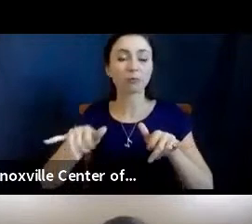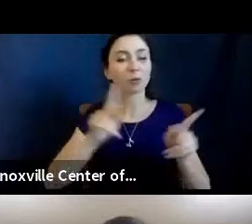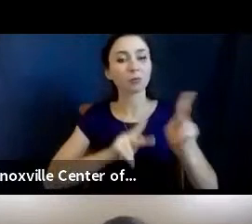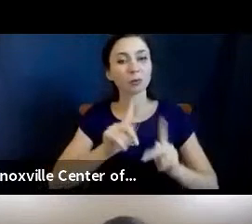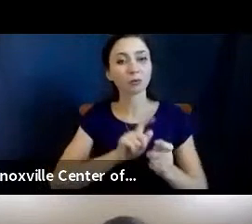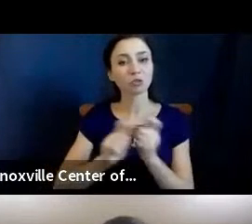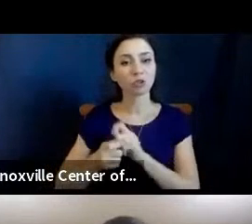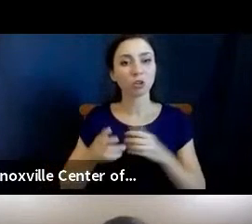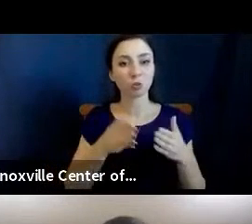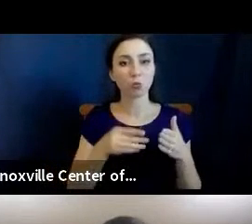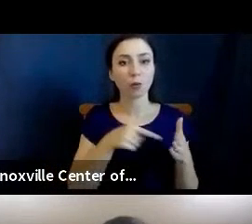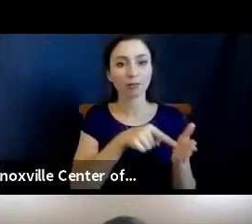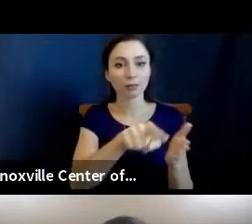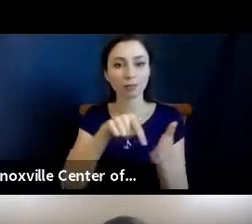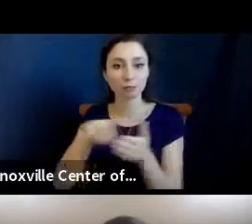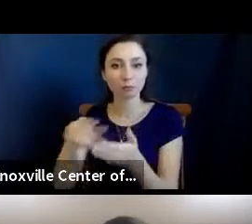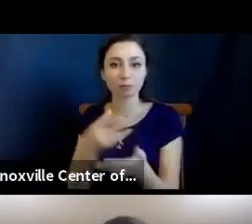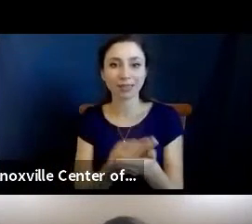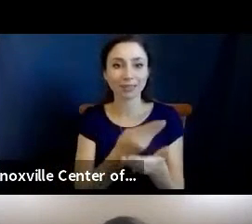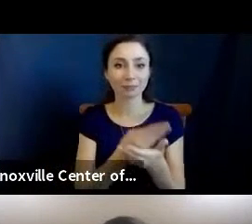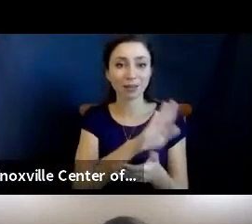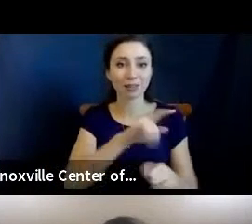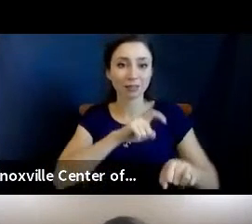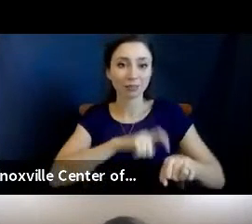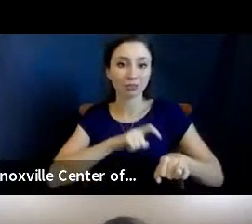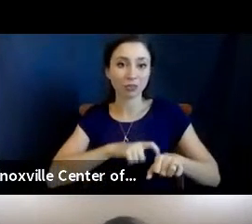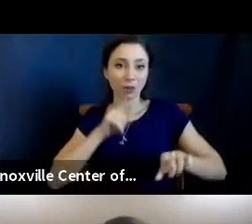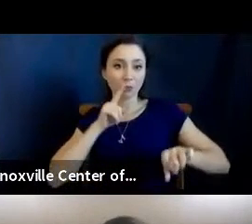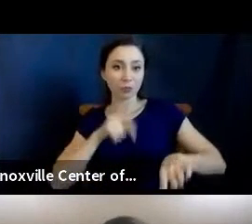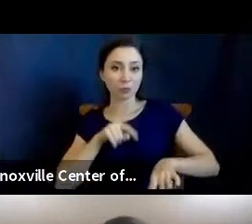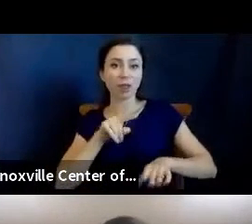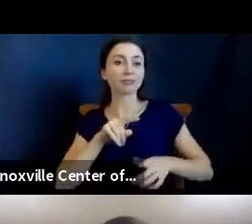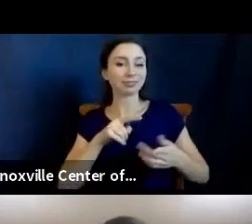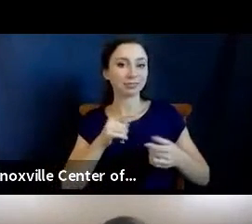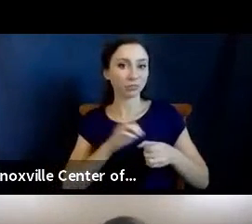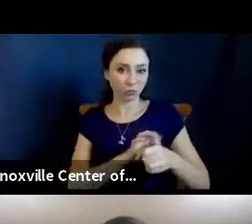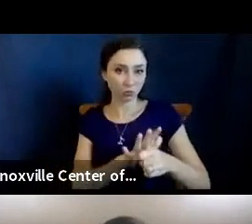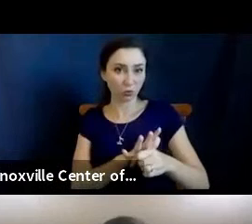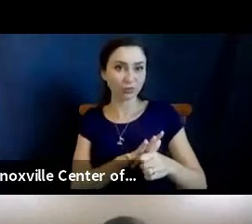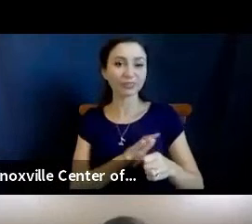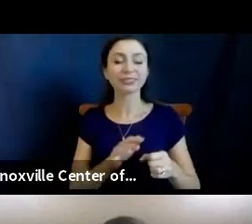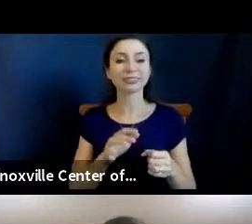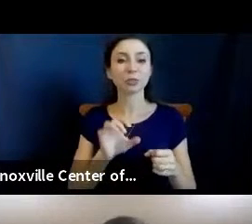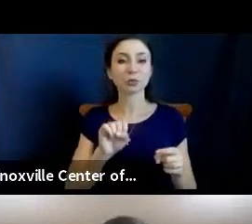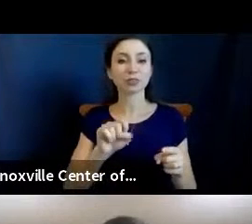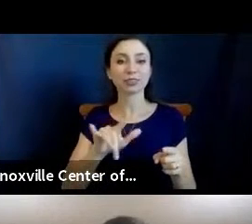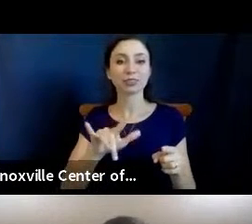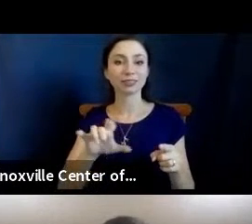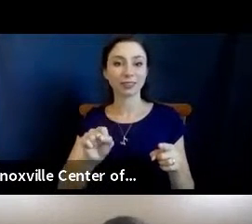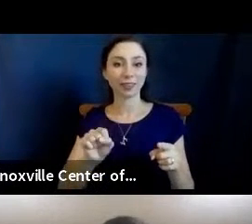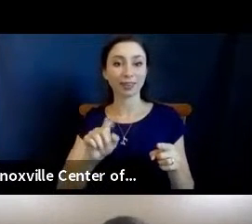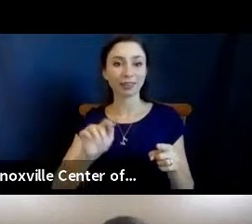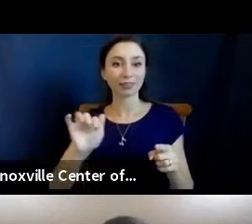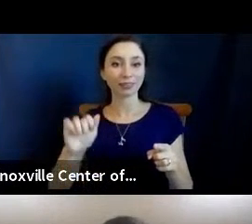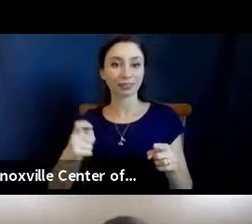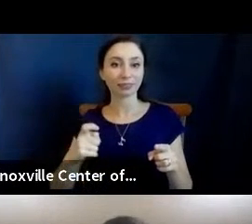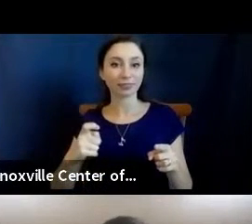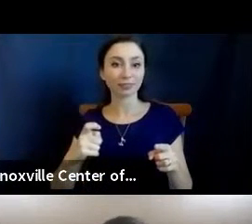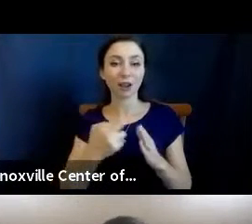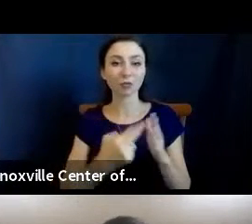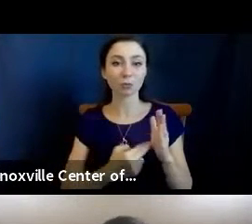and changed the way that they spent their time in response to the pandemic. And overall, sales tax receipts for the year in Knox are